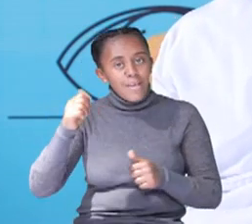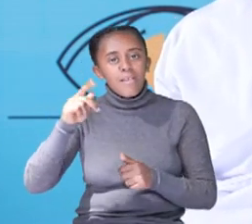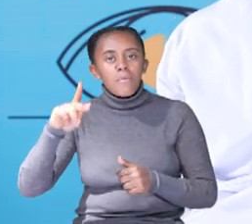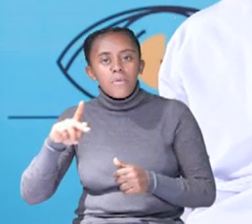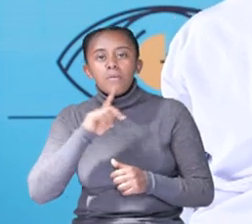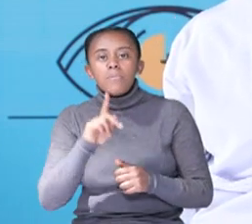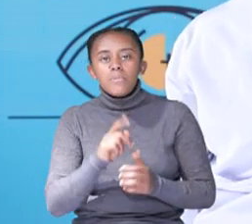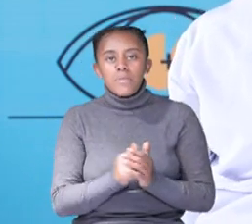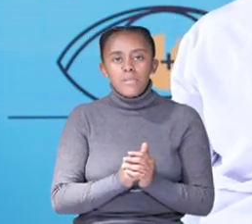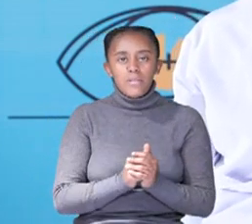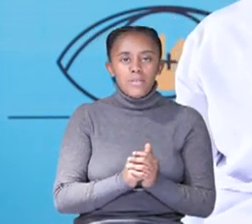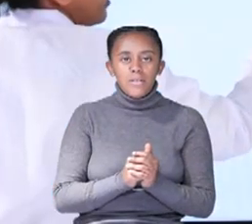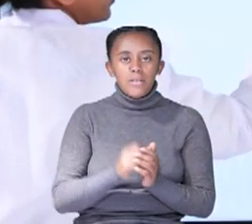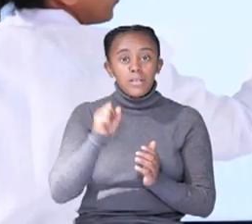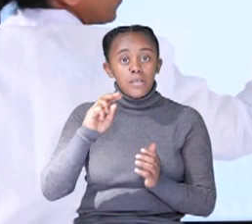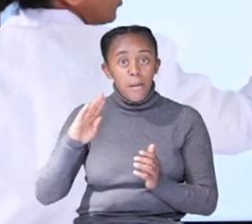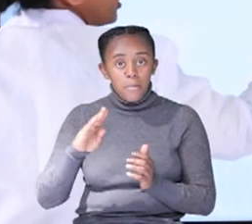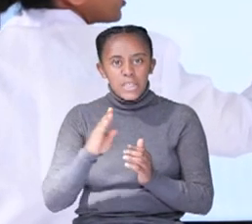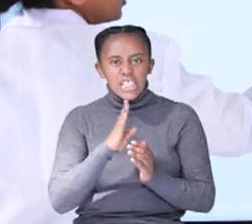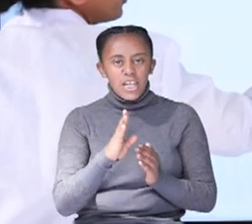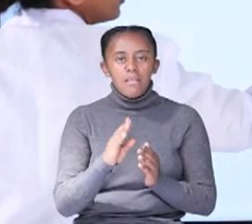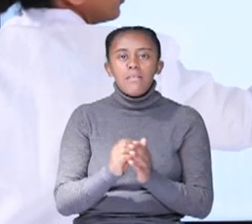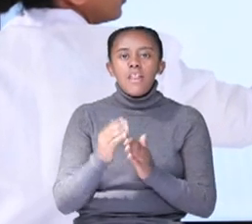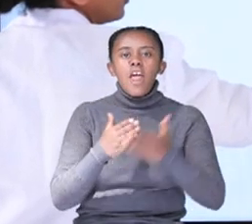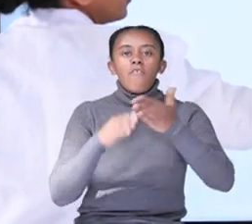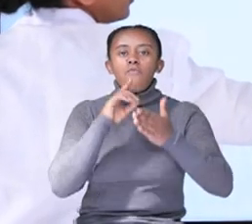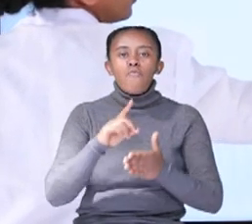by substrate level phosphorylation